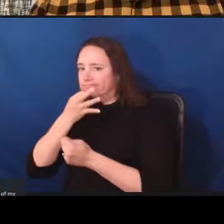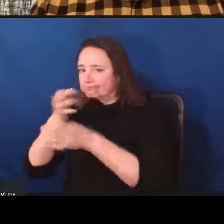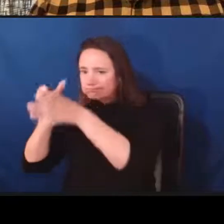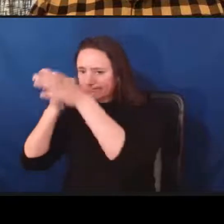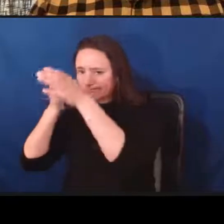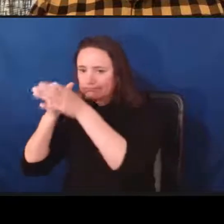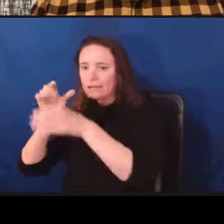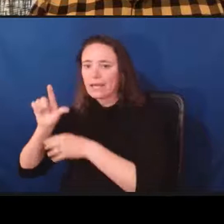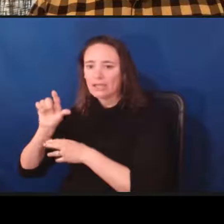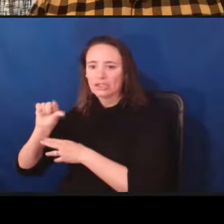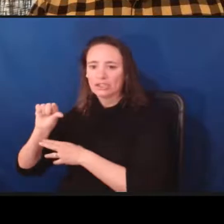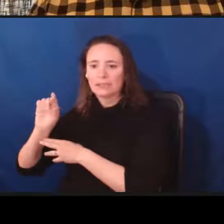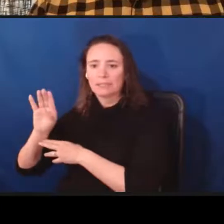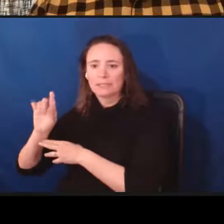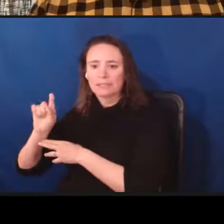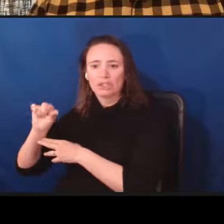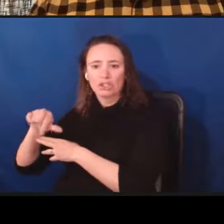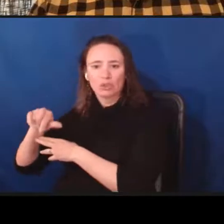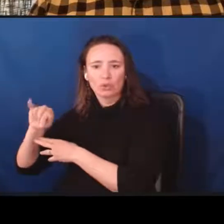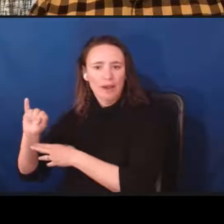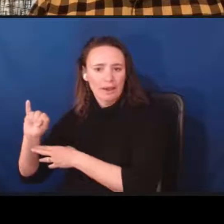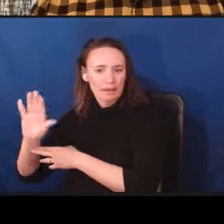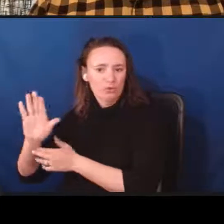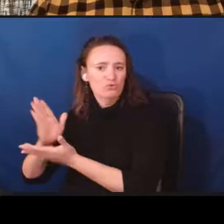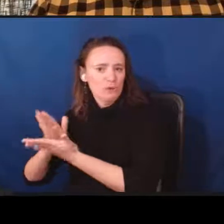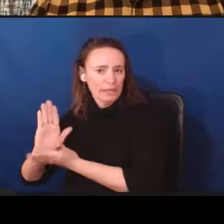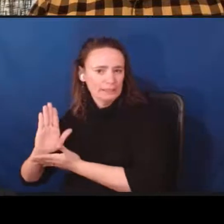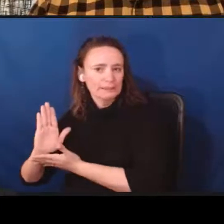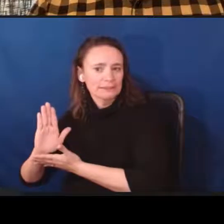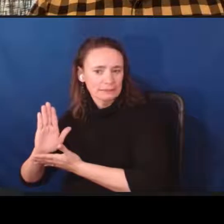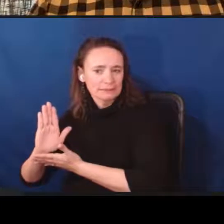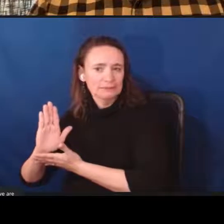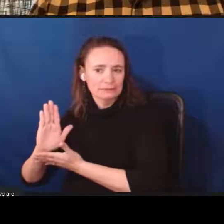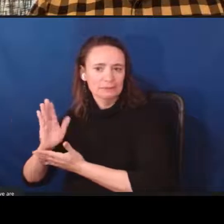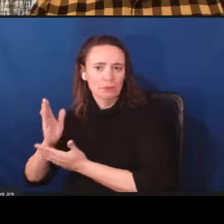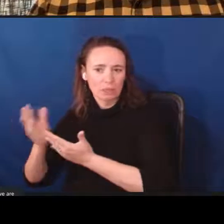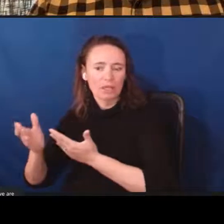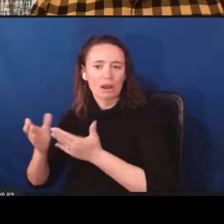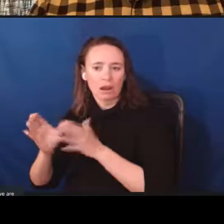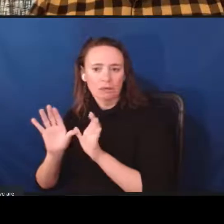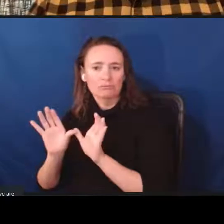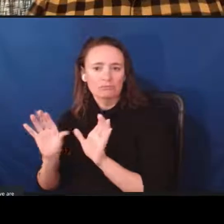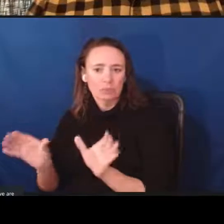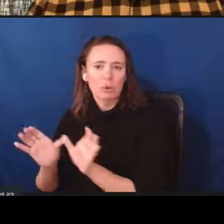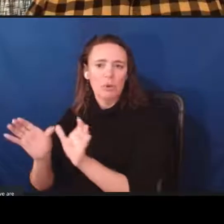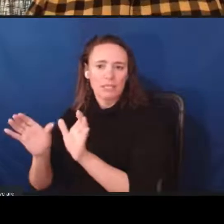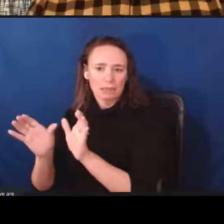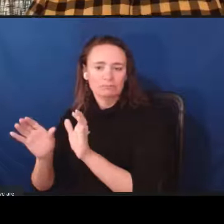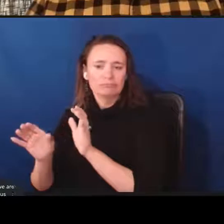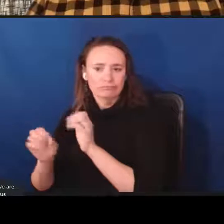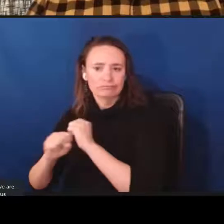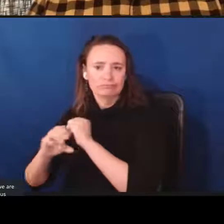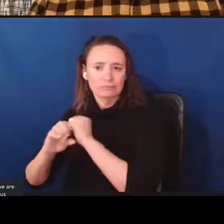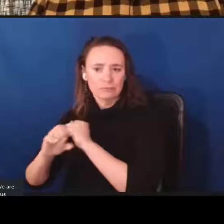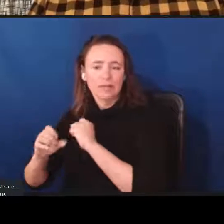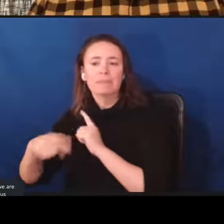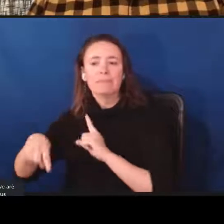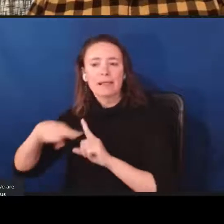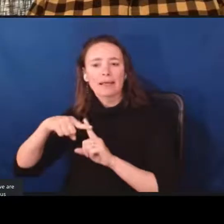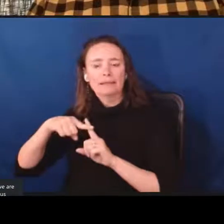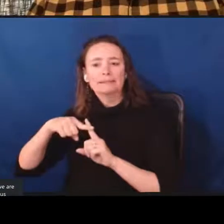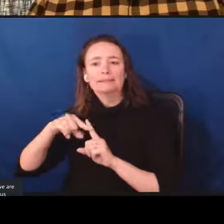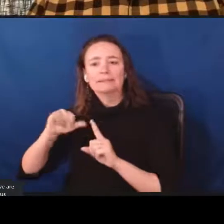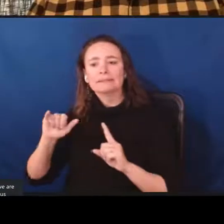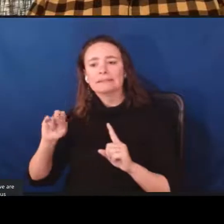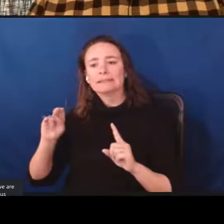And the rights of that we are promoting for them, and also Indigenous peoples is